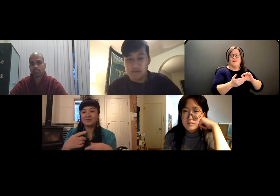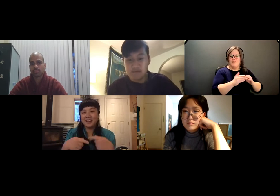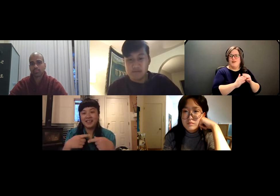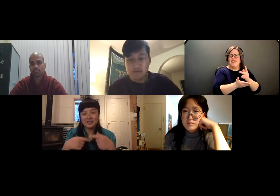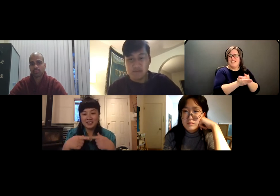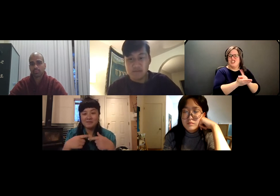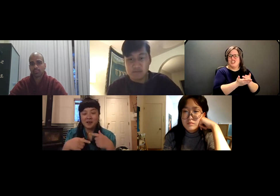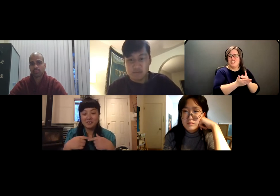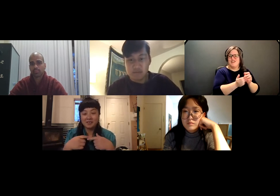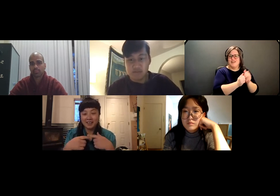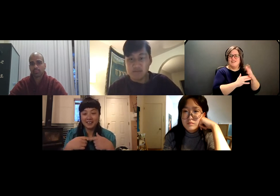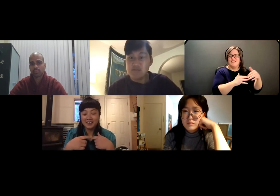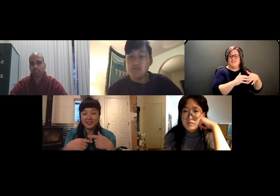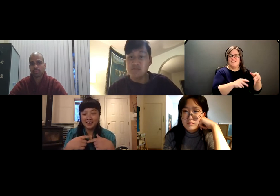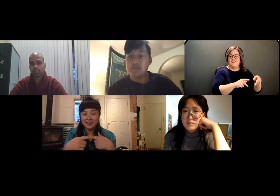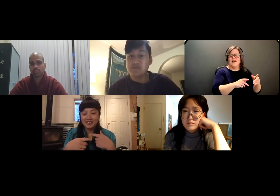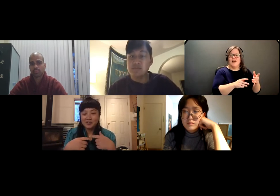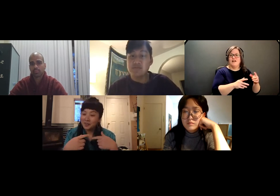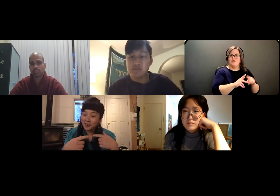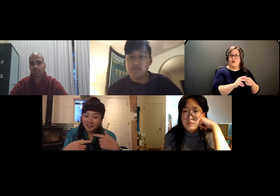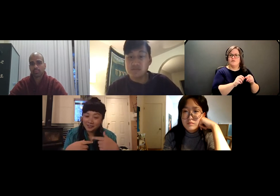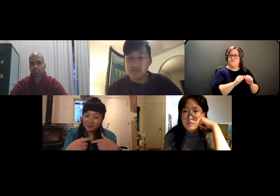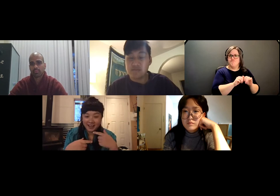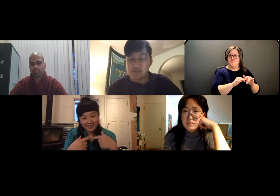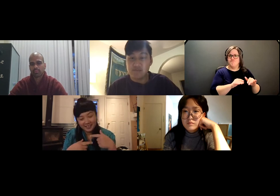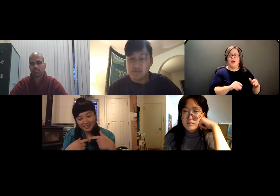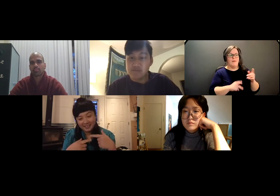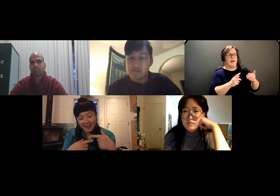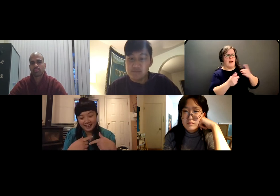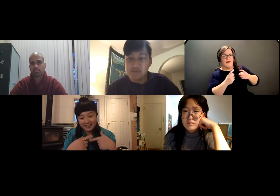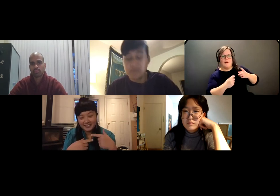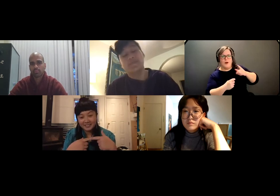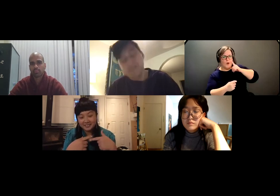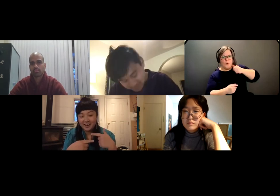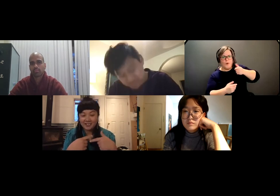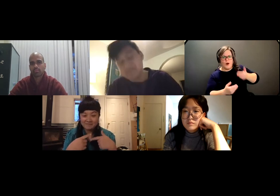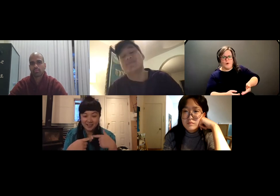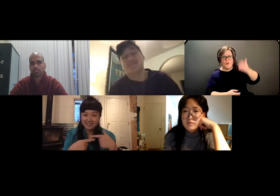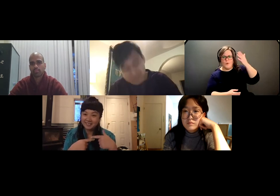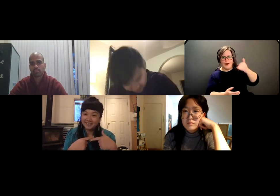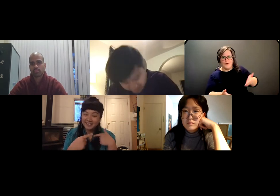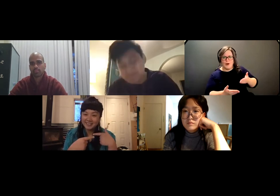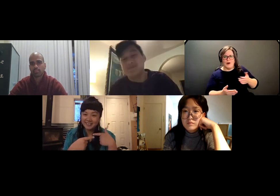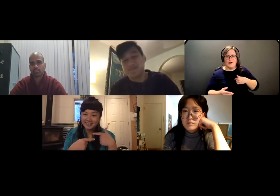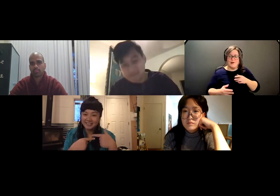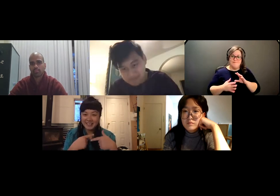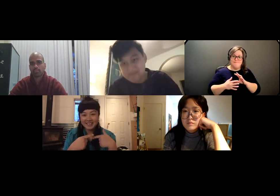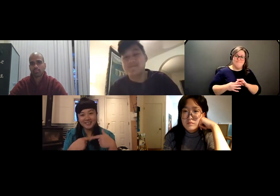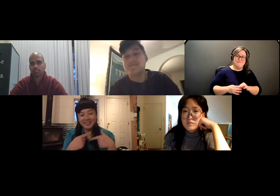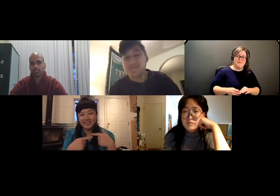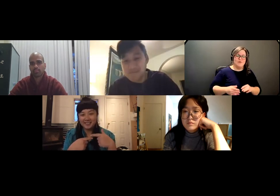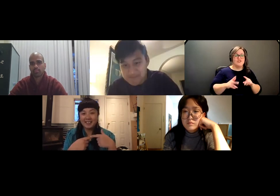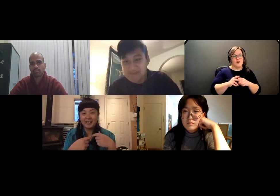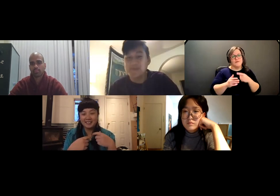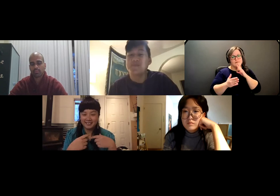of a little snowball of like, who are you? Why are you here? And to talking about Chinese New